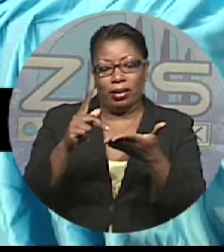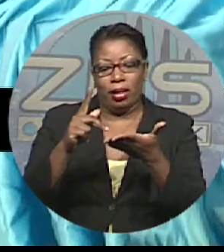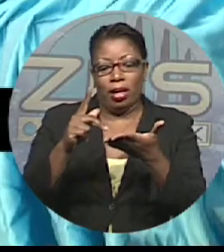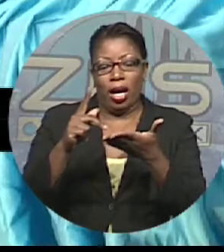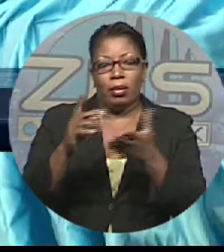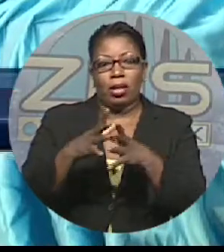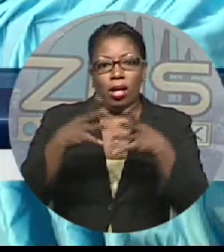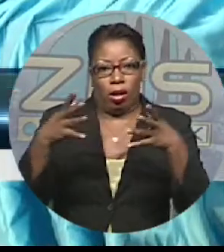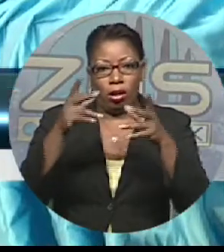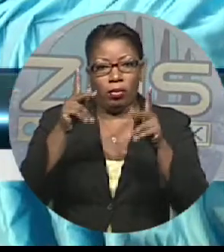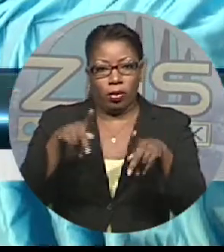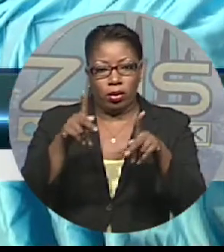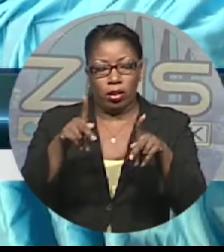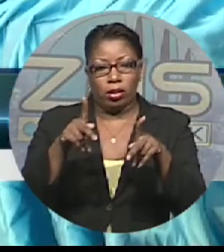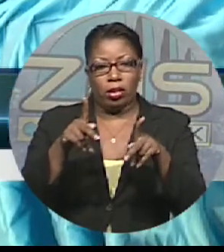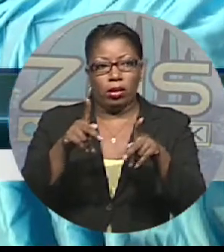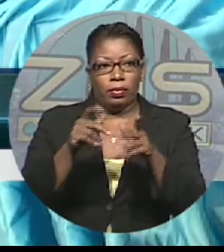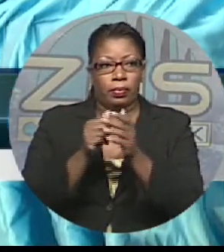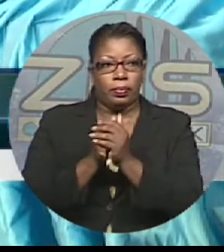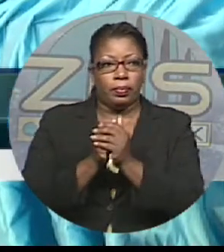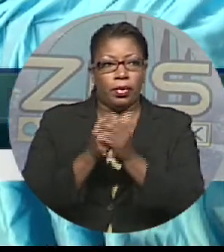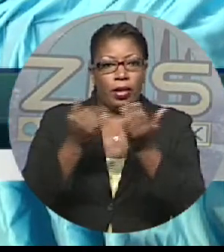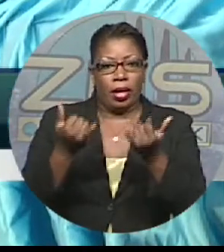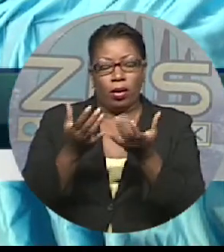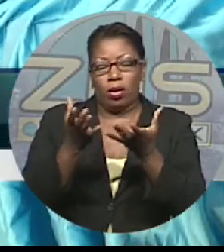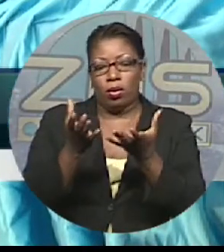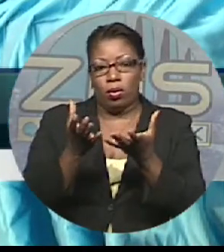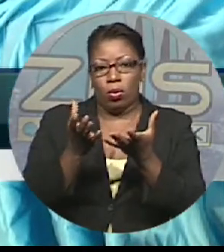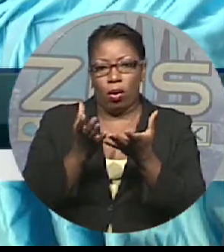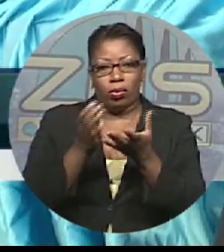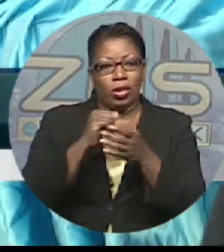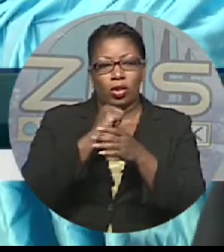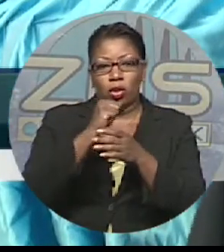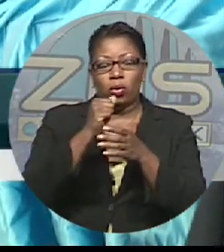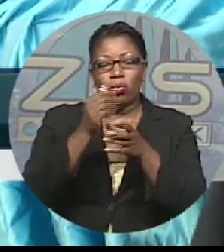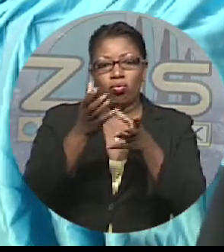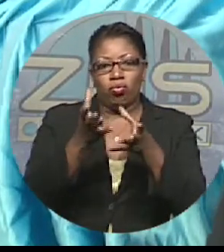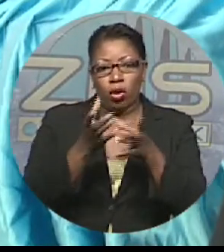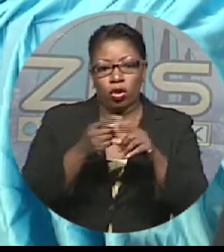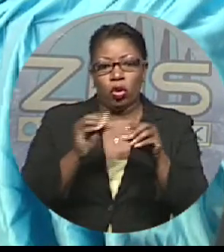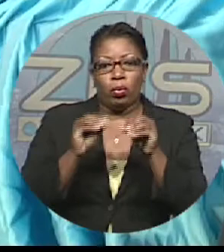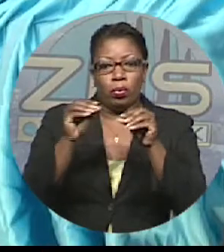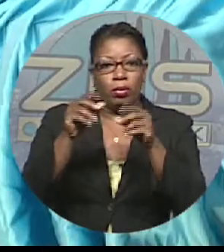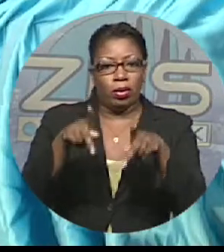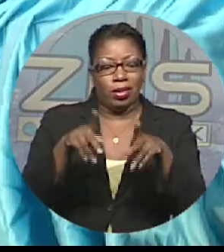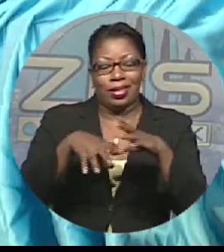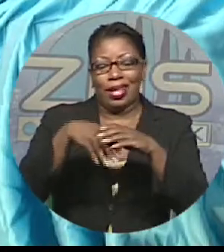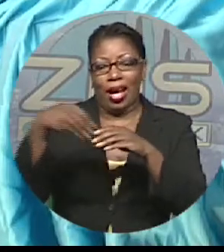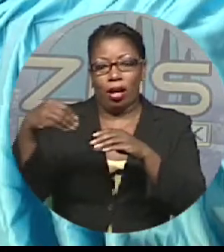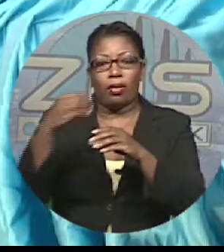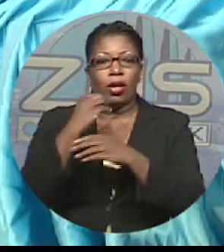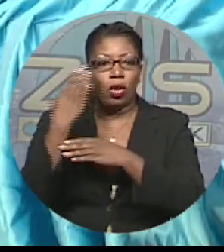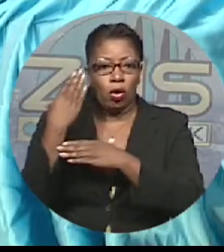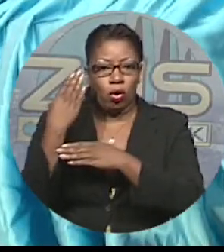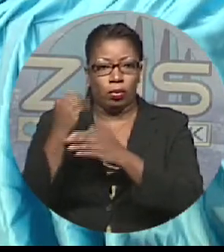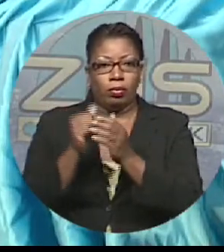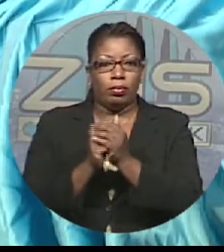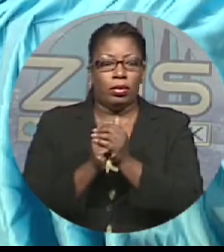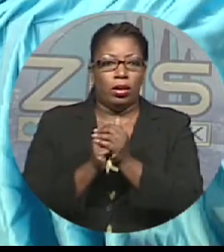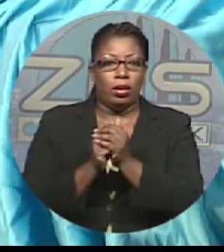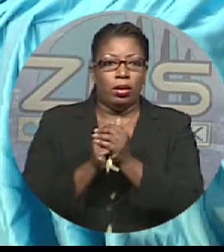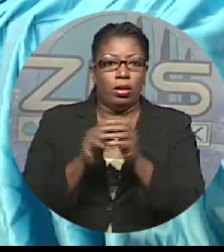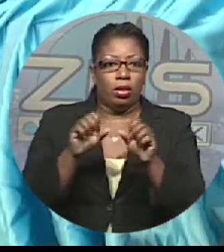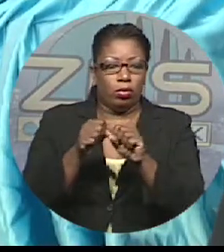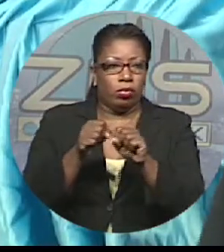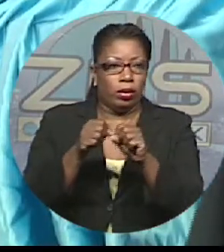is find ourselves in a position where we are putting people out of their homes. But BMC has the mandate